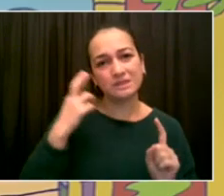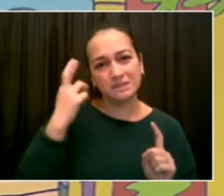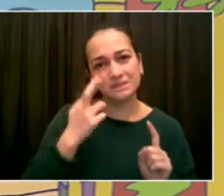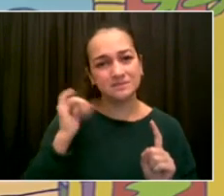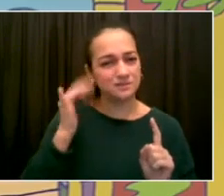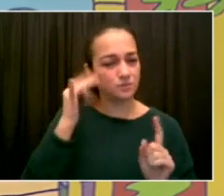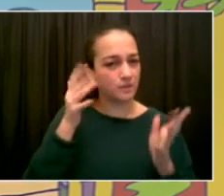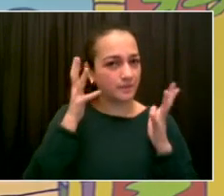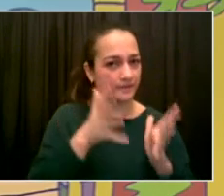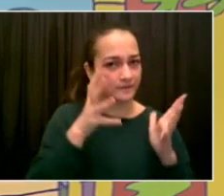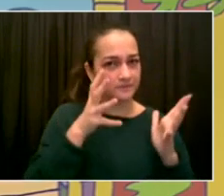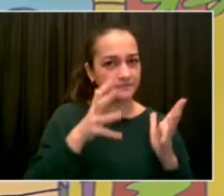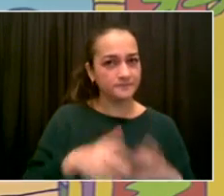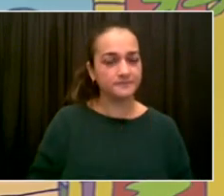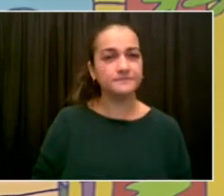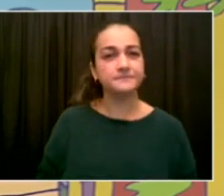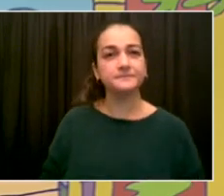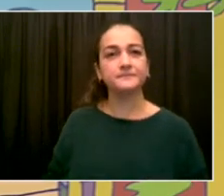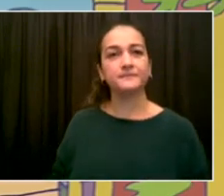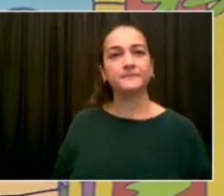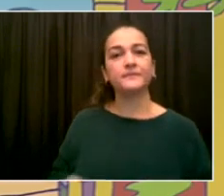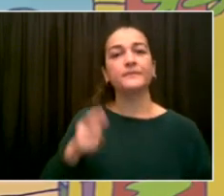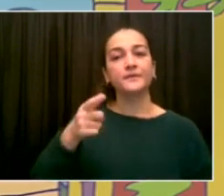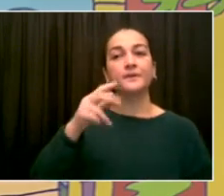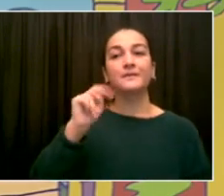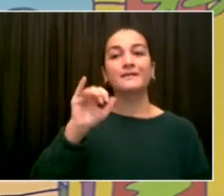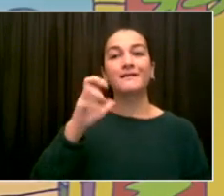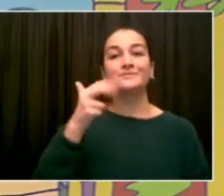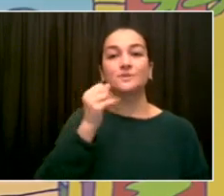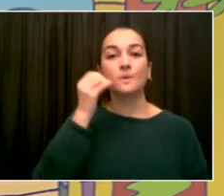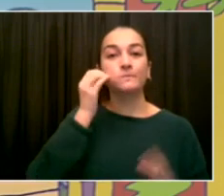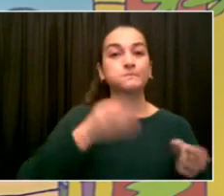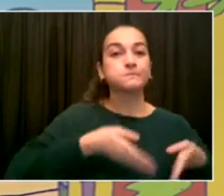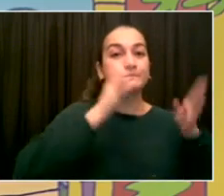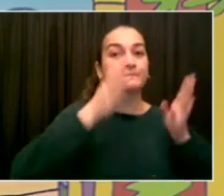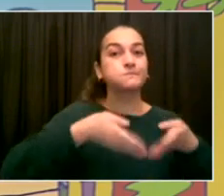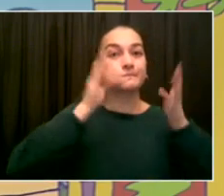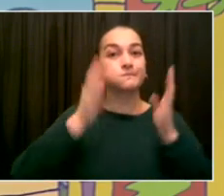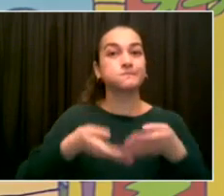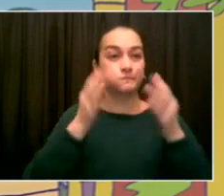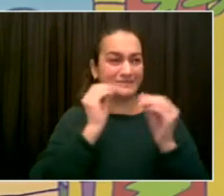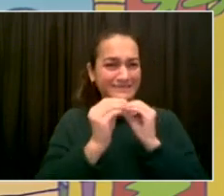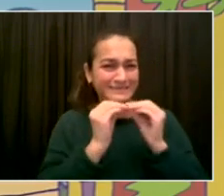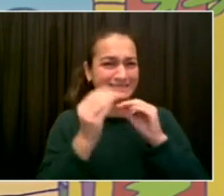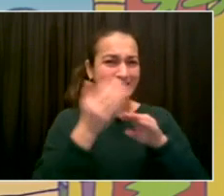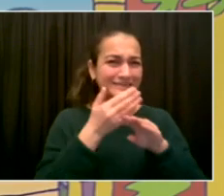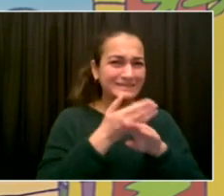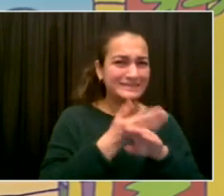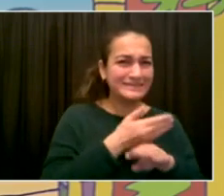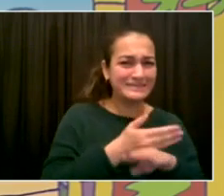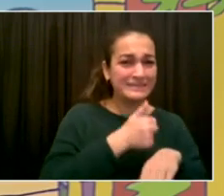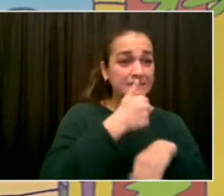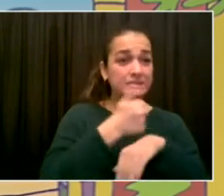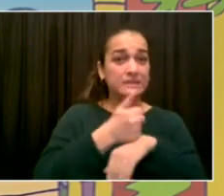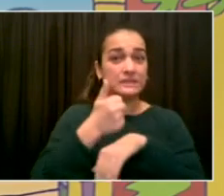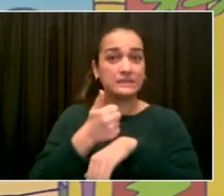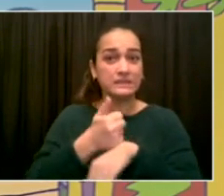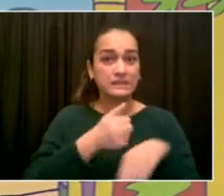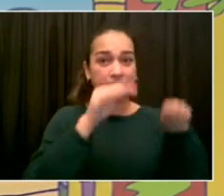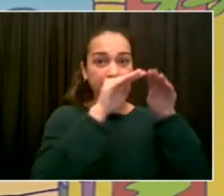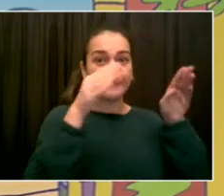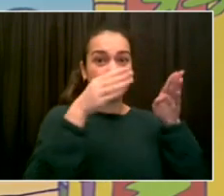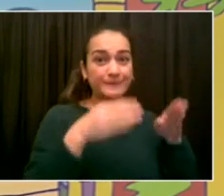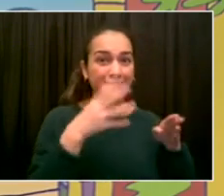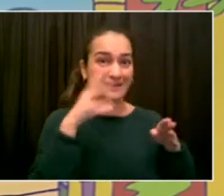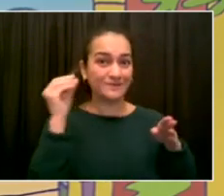who I hope has that figure handy, because starting in 2014, and we worked with NYCHA and we worked with NYPD, because NYPD wanted to